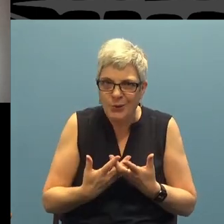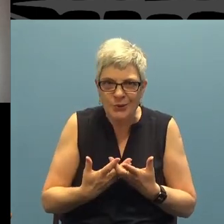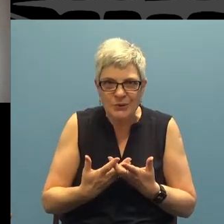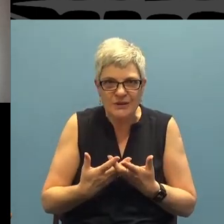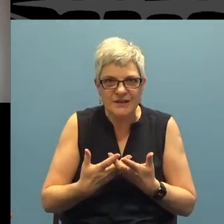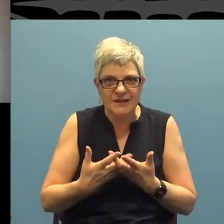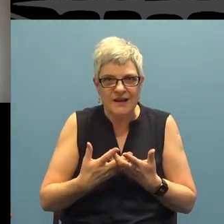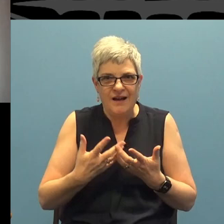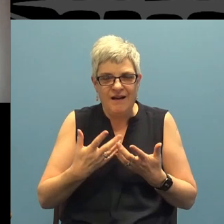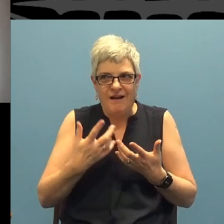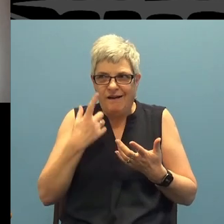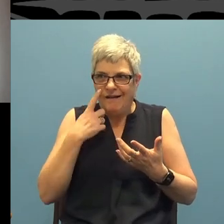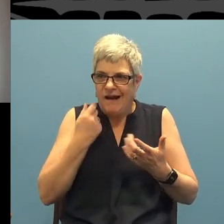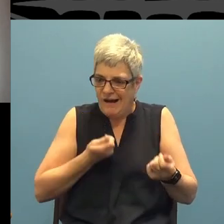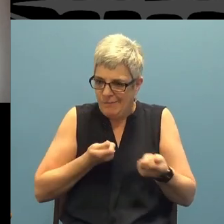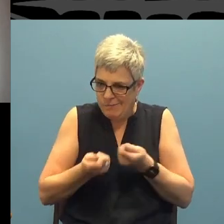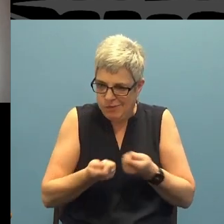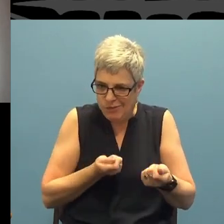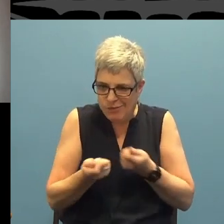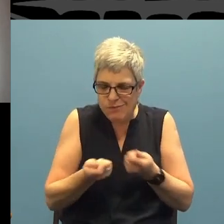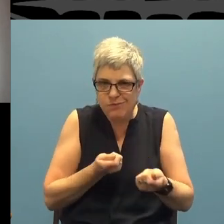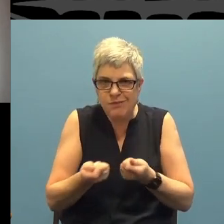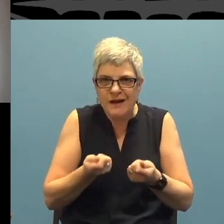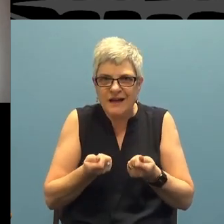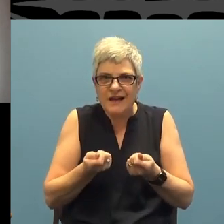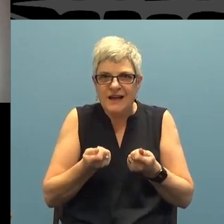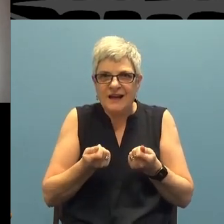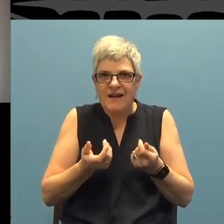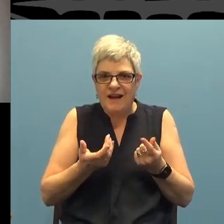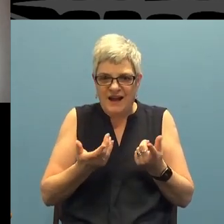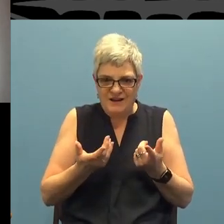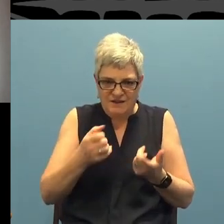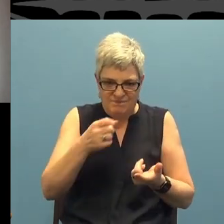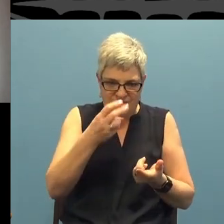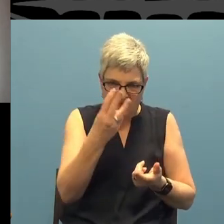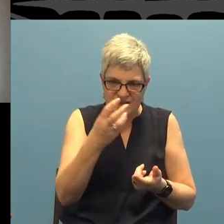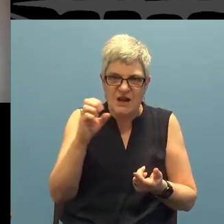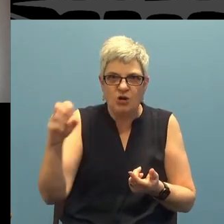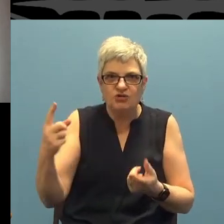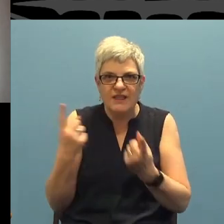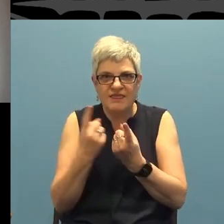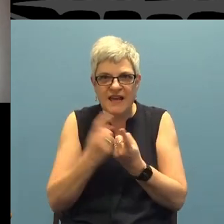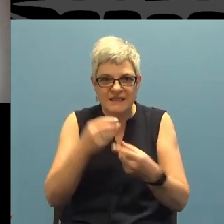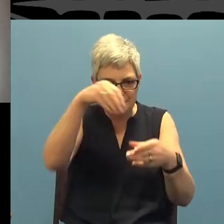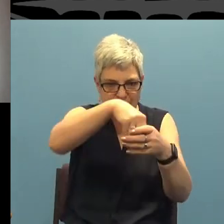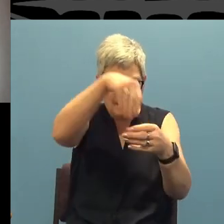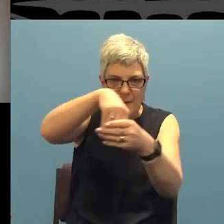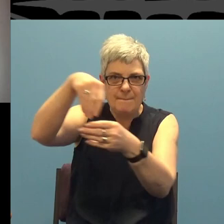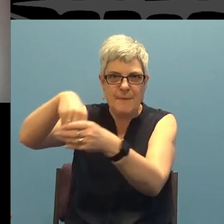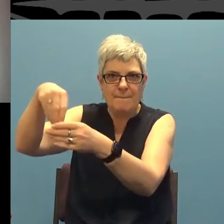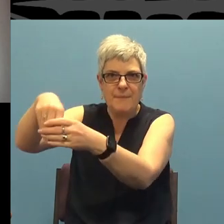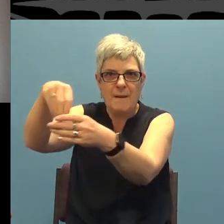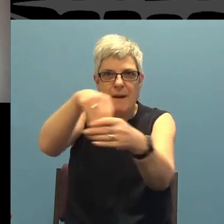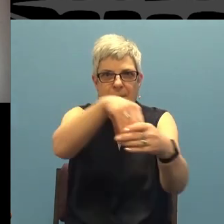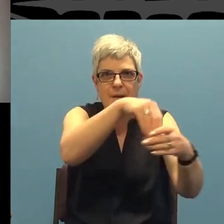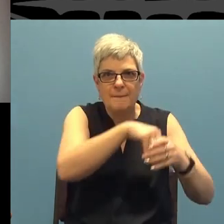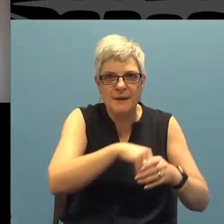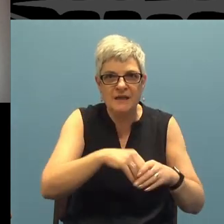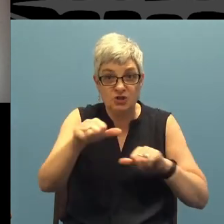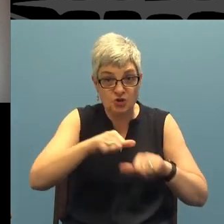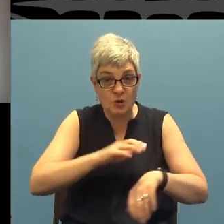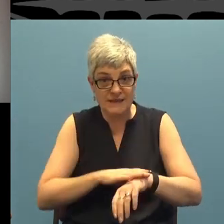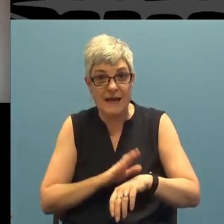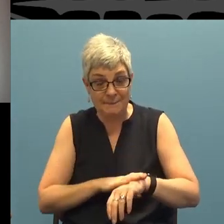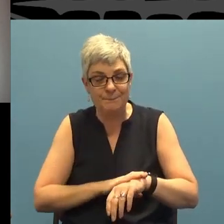to manage to find all these 300 items for the bags in quite a short space of